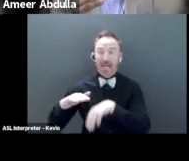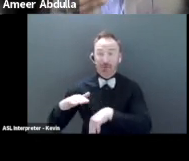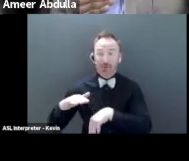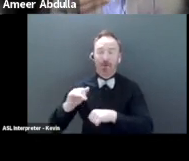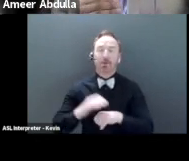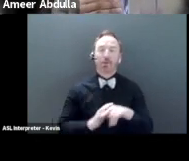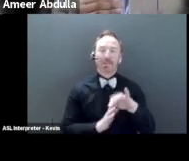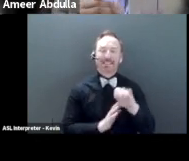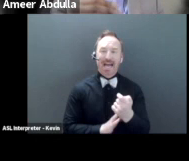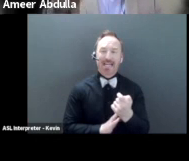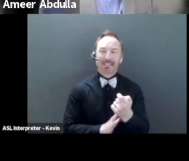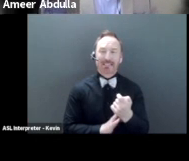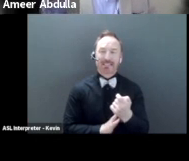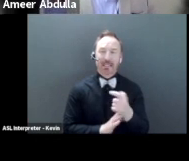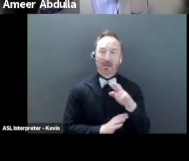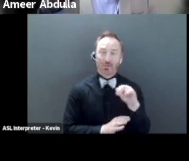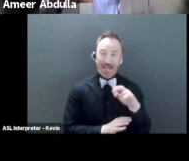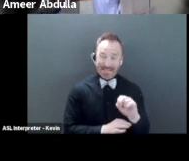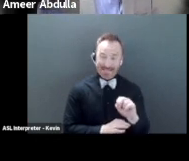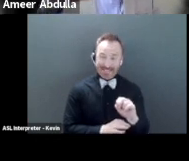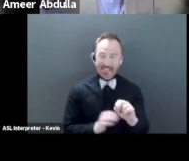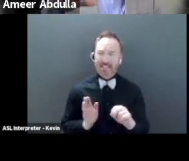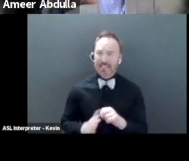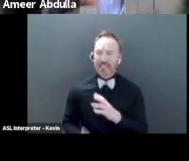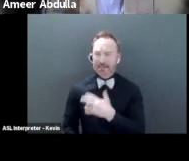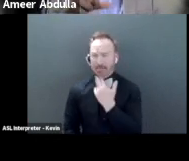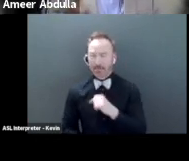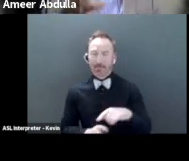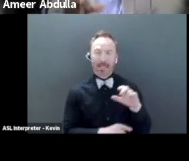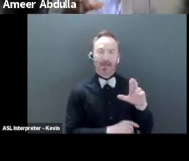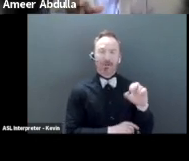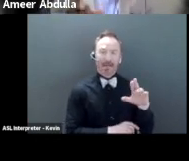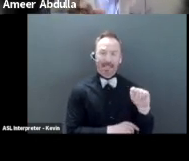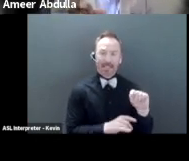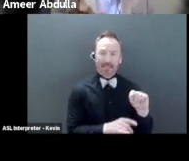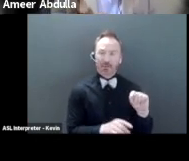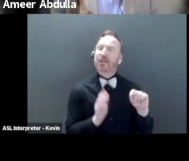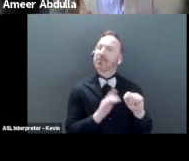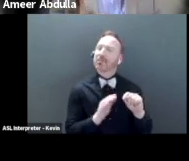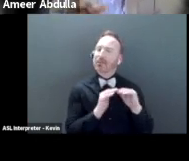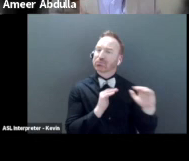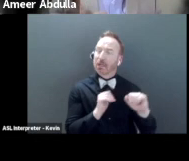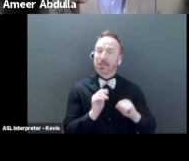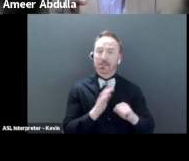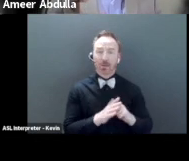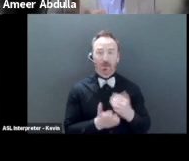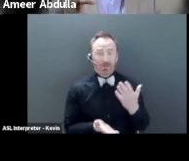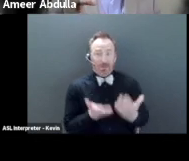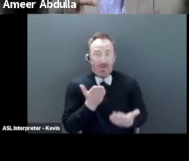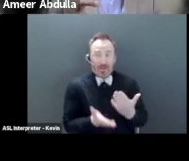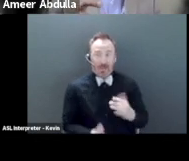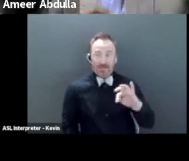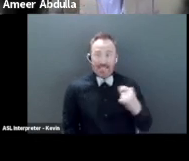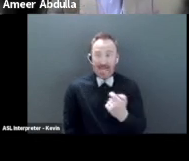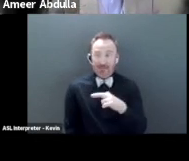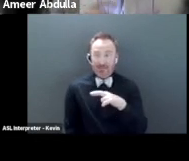rate might be very low, but your credit is a fixed amount. And so you may end up in a situation where your effective tax rate is very